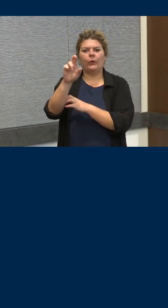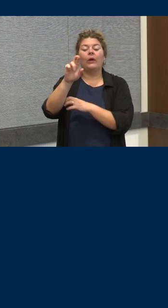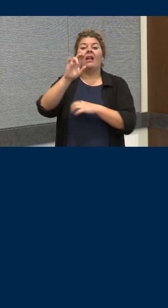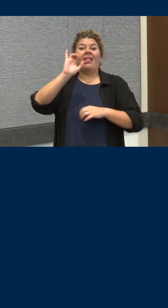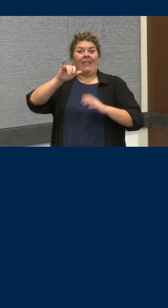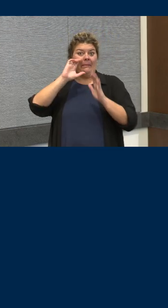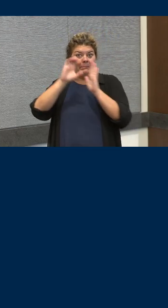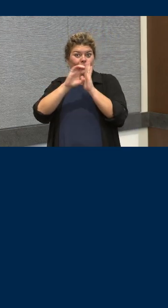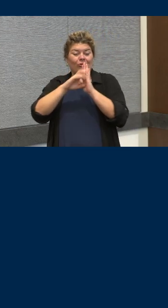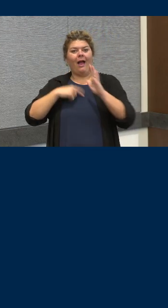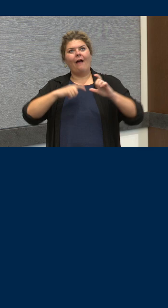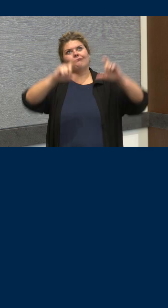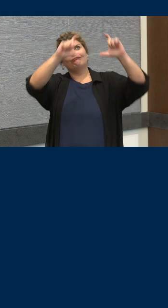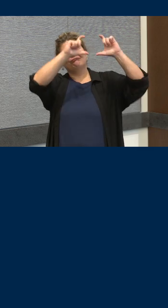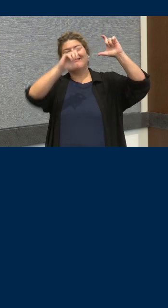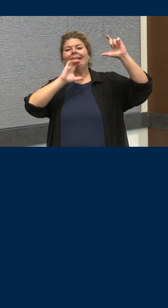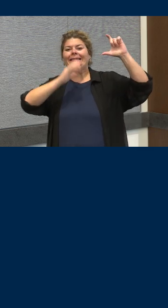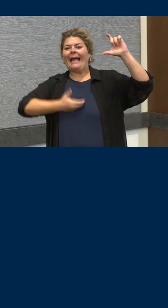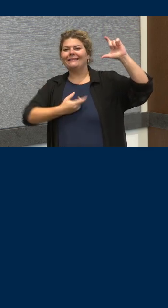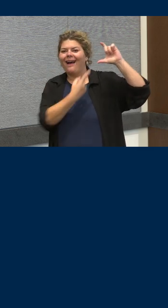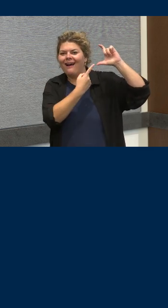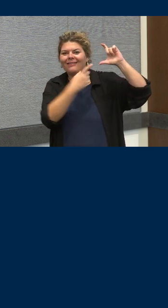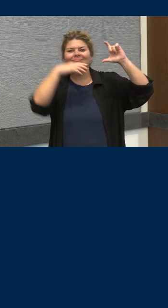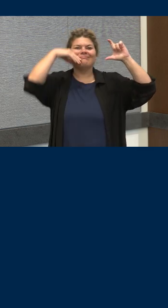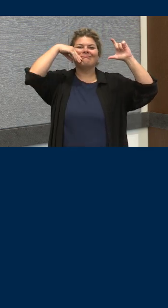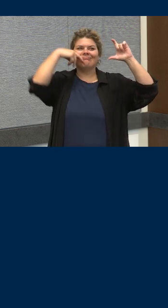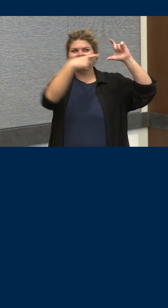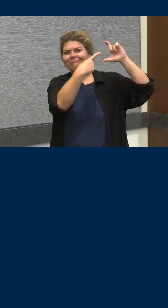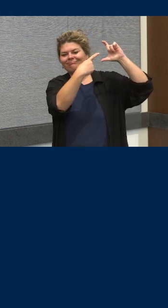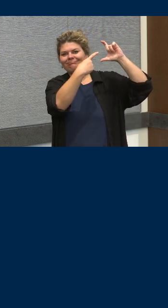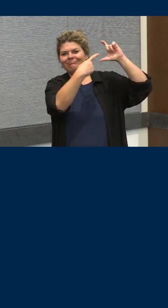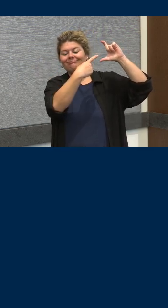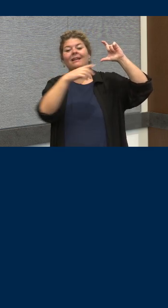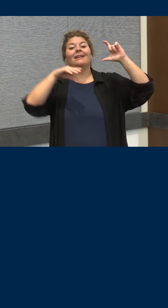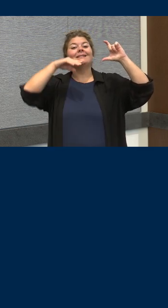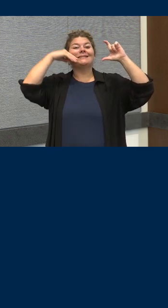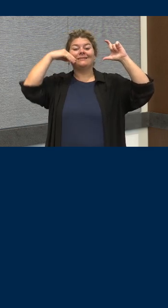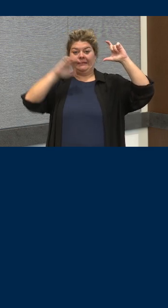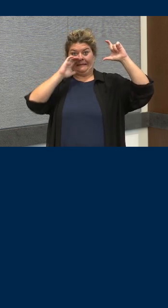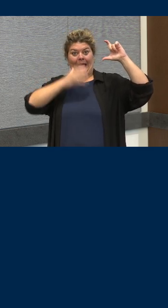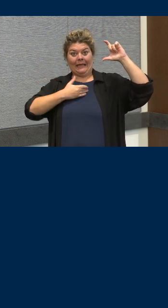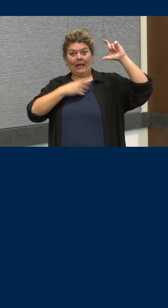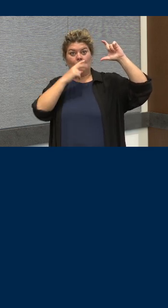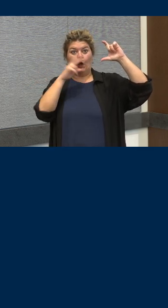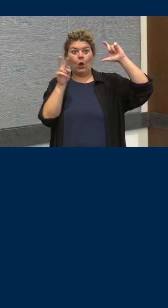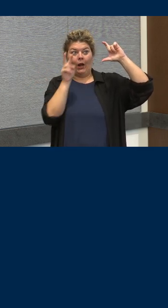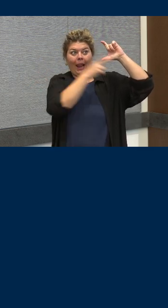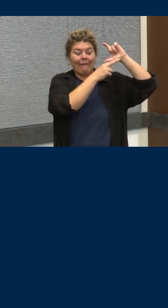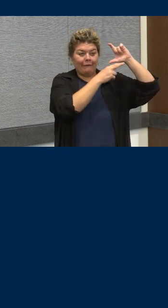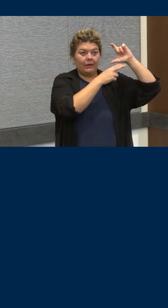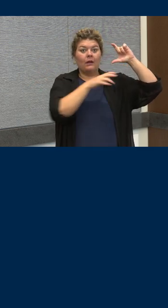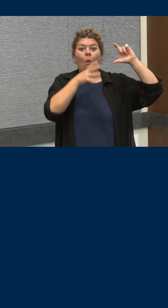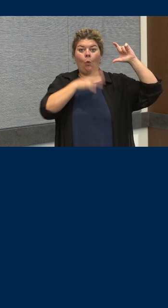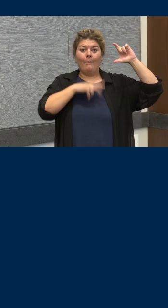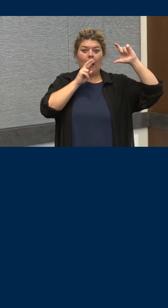below an oval sign of a smiling Santa. Santa is looking to his left, She is looking to her right. Above Santa's